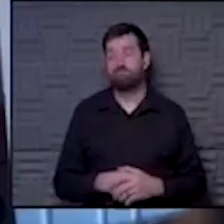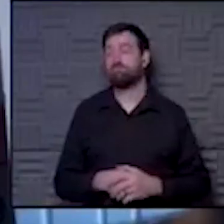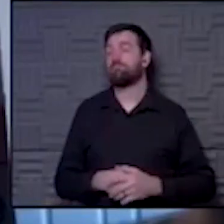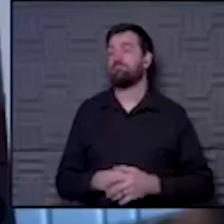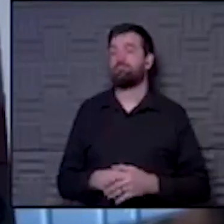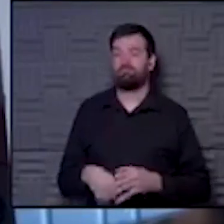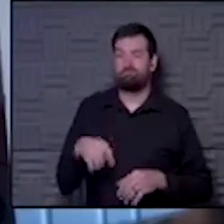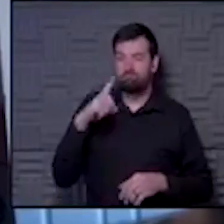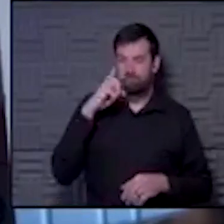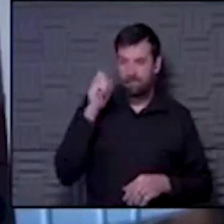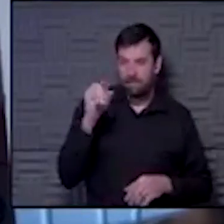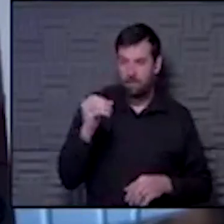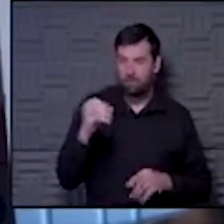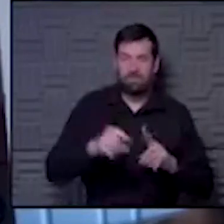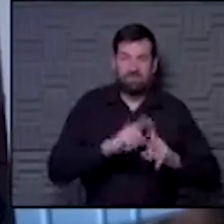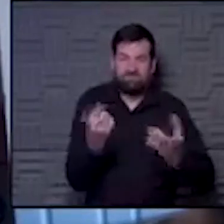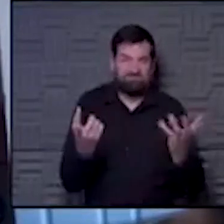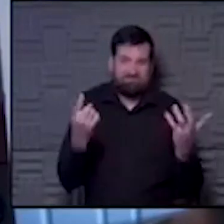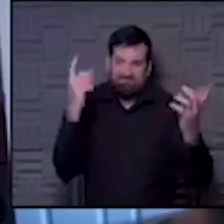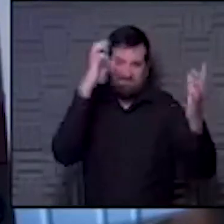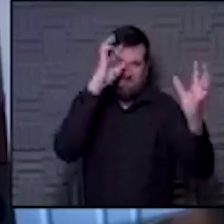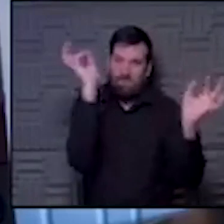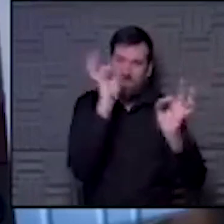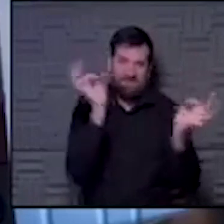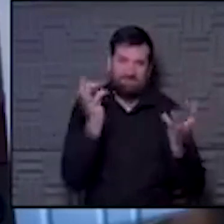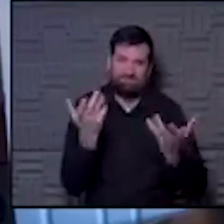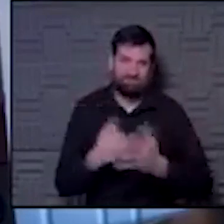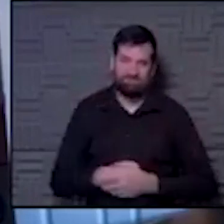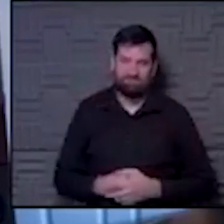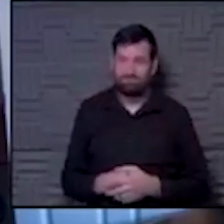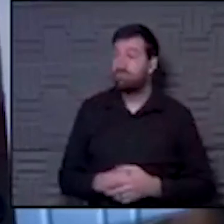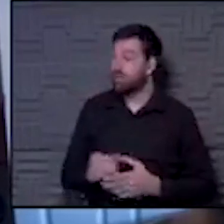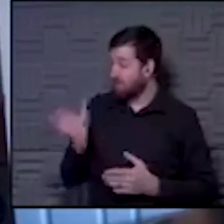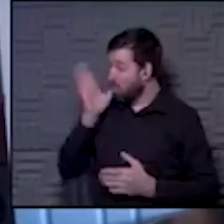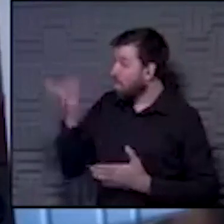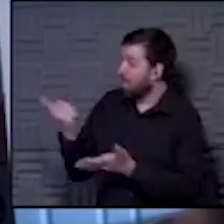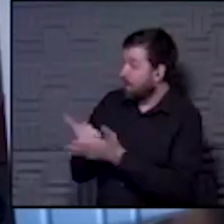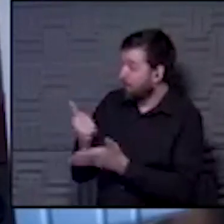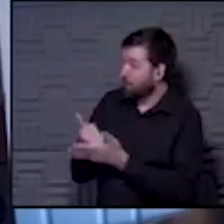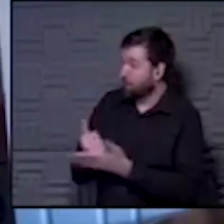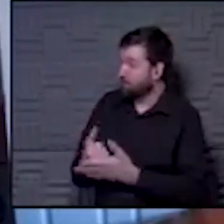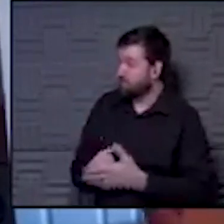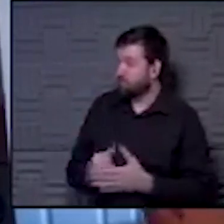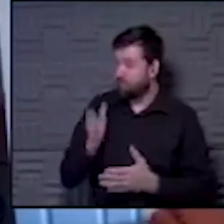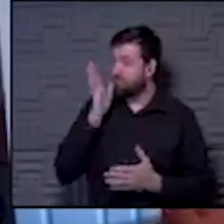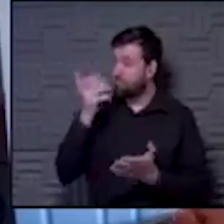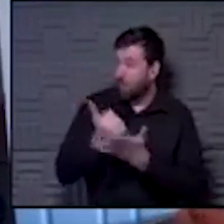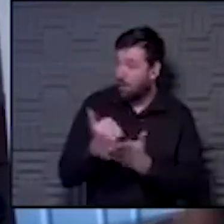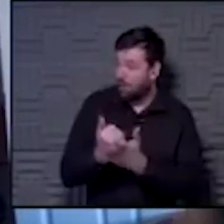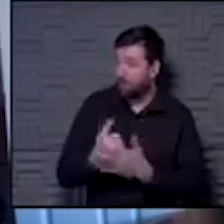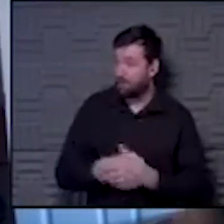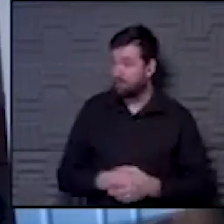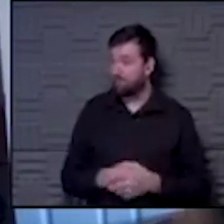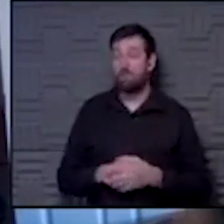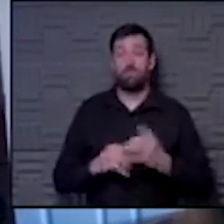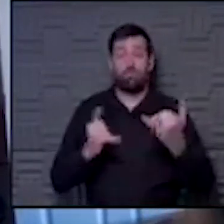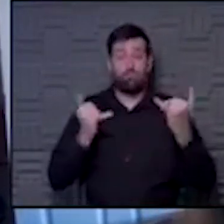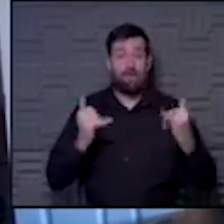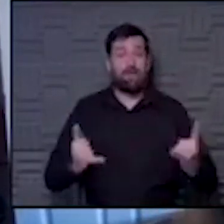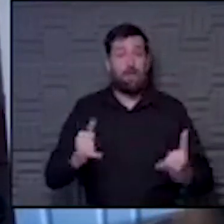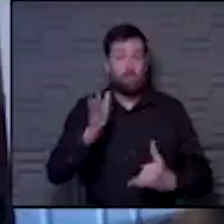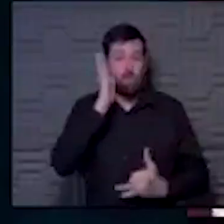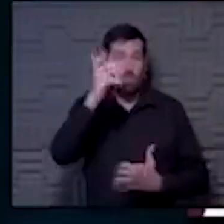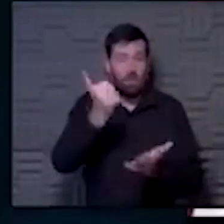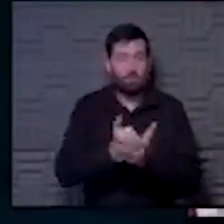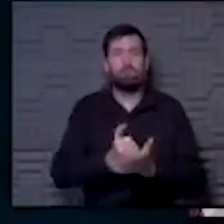We think so, but we have no idea. And sometimes I kick myself for coming up with that 1,000 number. But it was a big, bold number. Right now, we're going to help you. We're